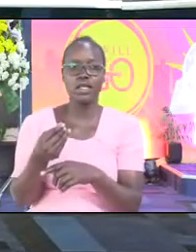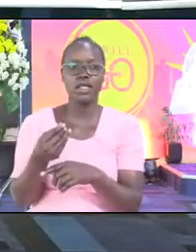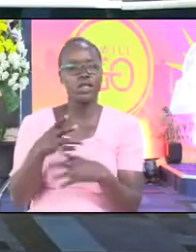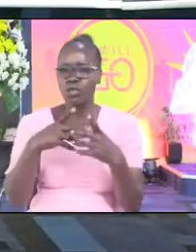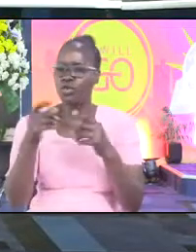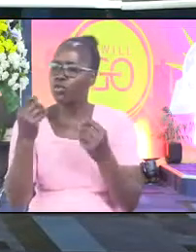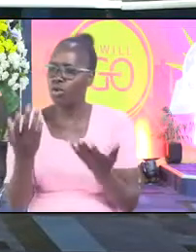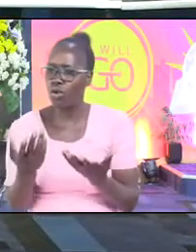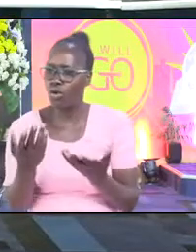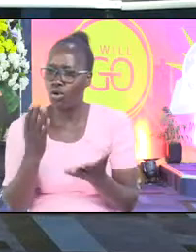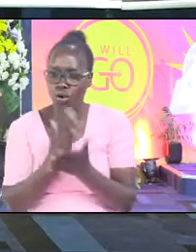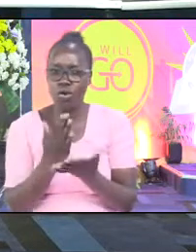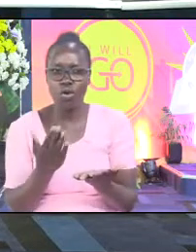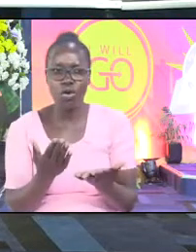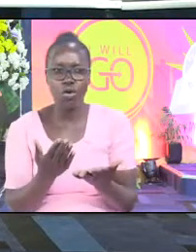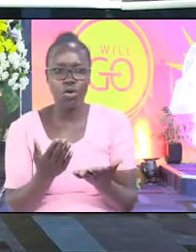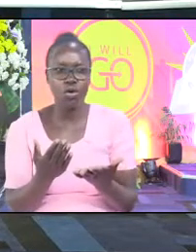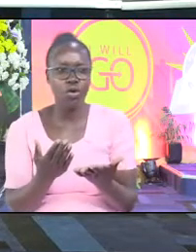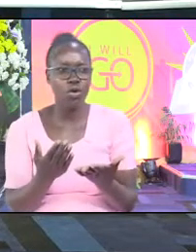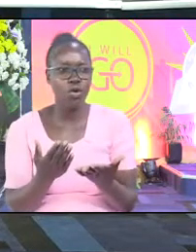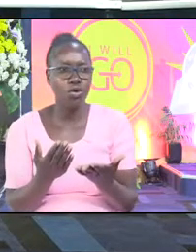Would you go?